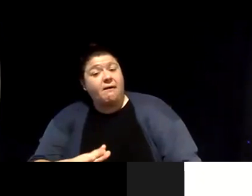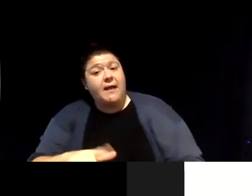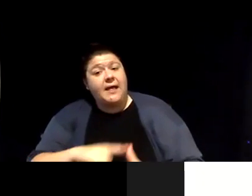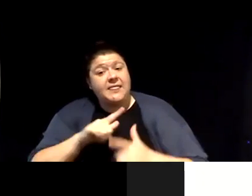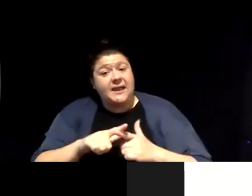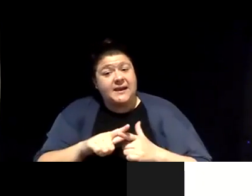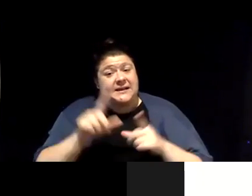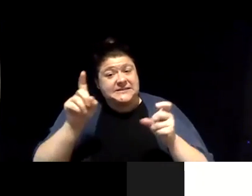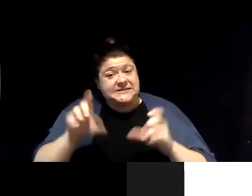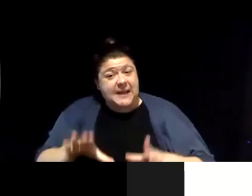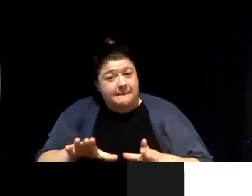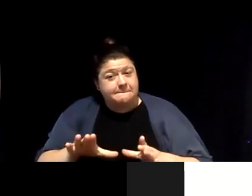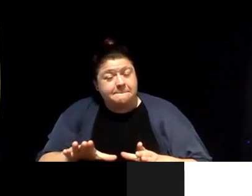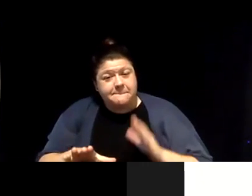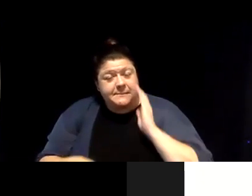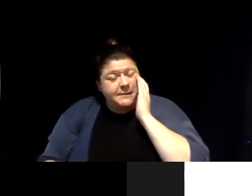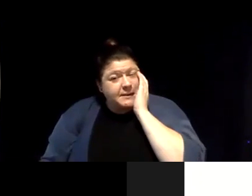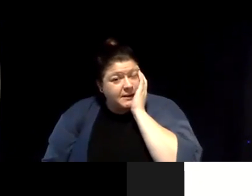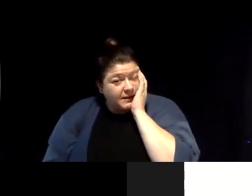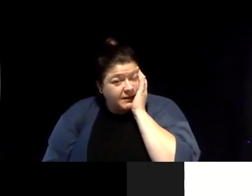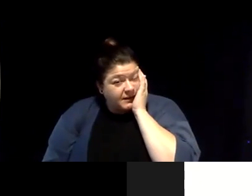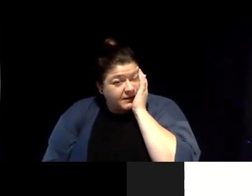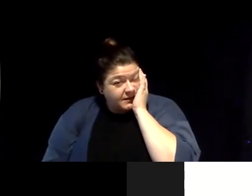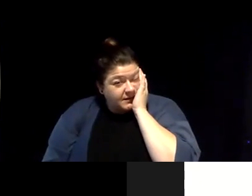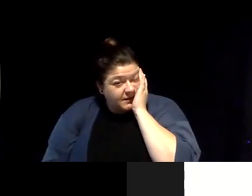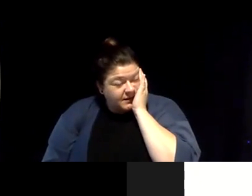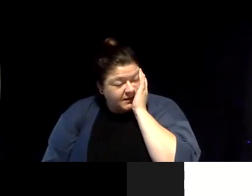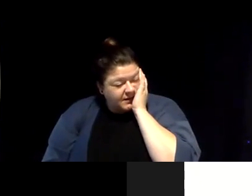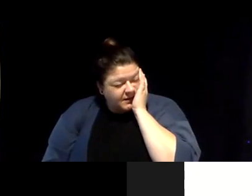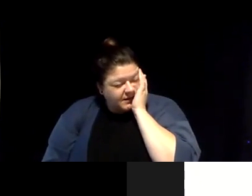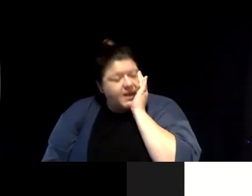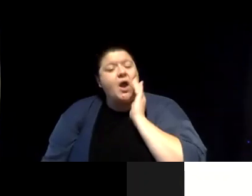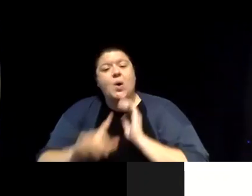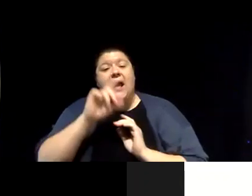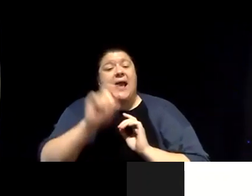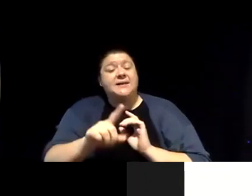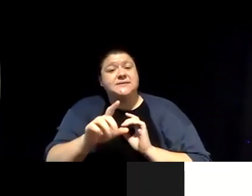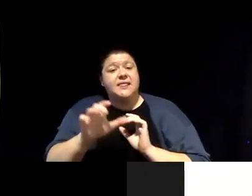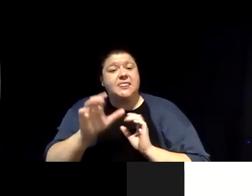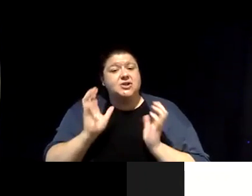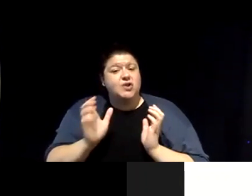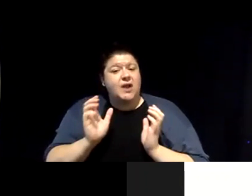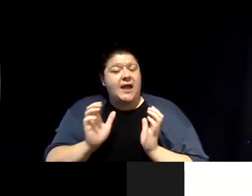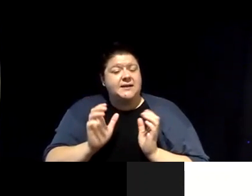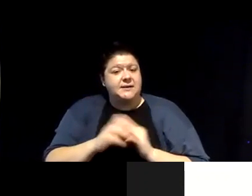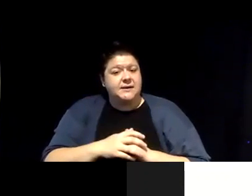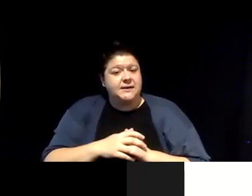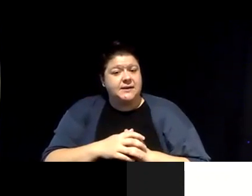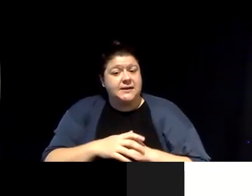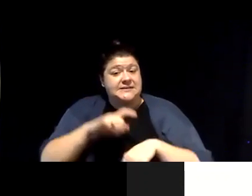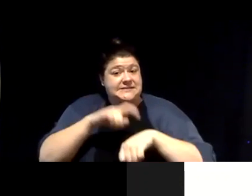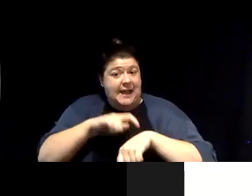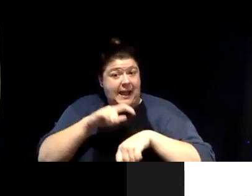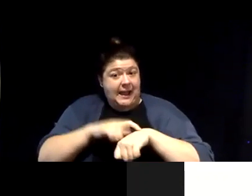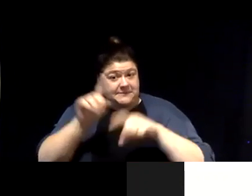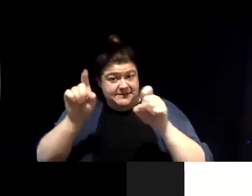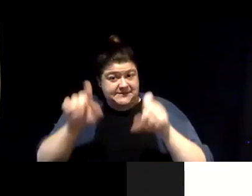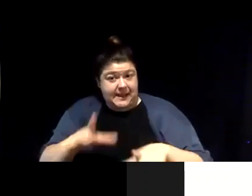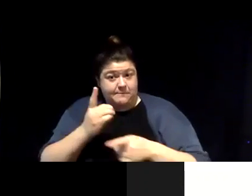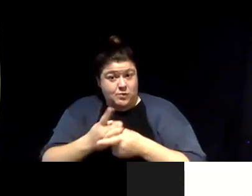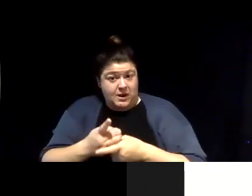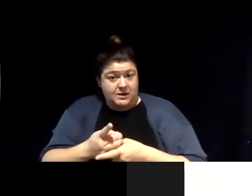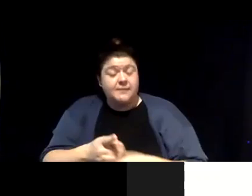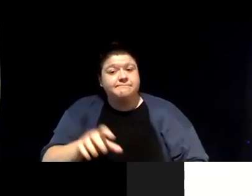exam, I just questioned a chat, but it was a time exam, right? You mentioned, I think. 60